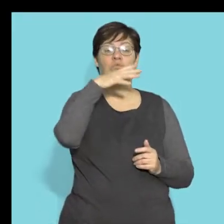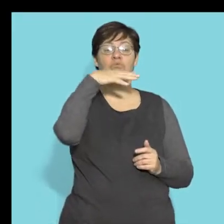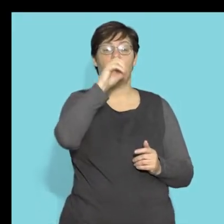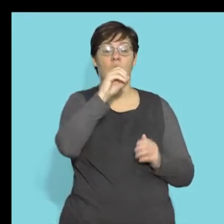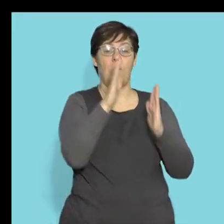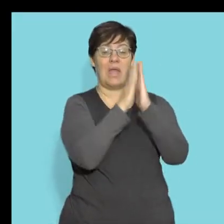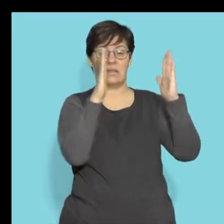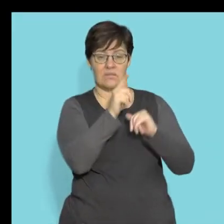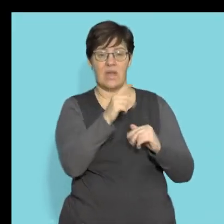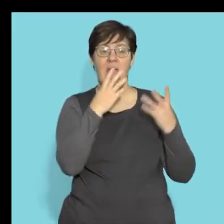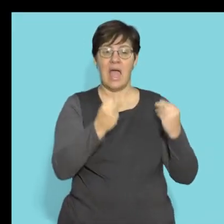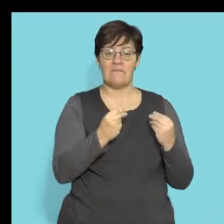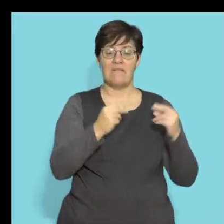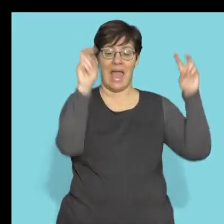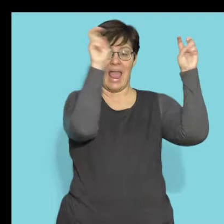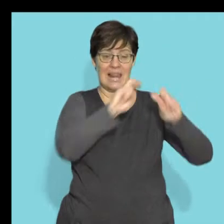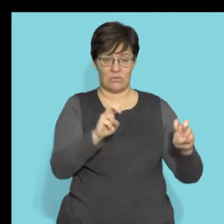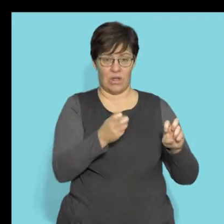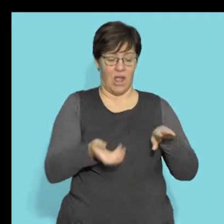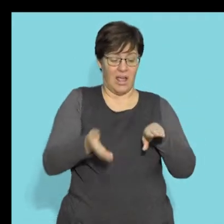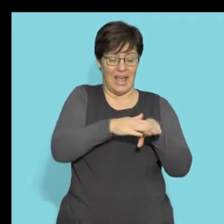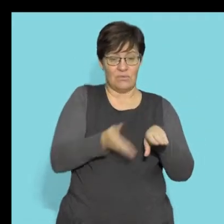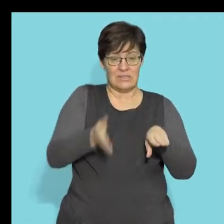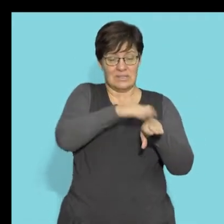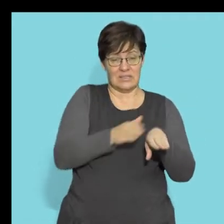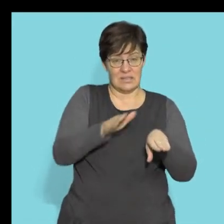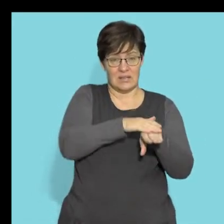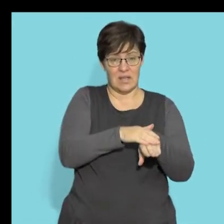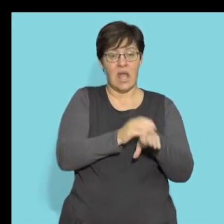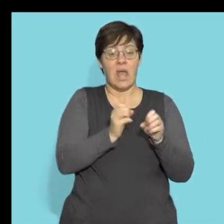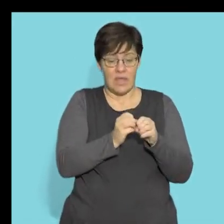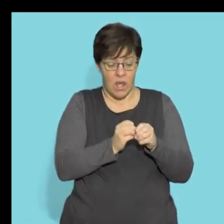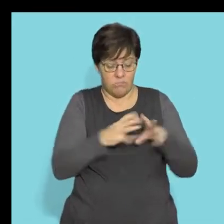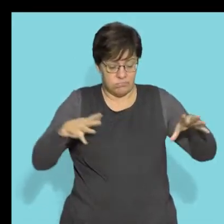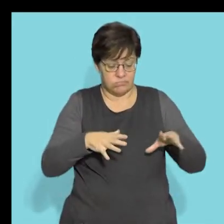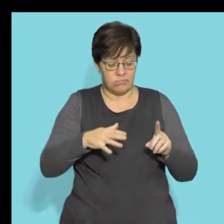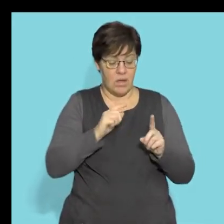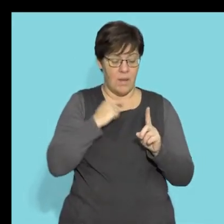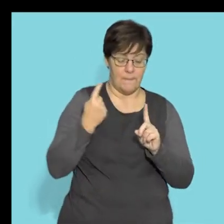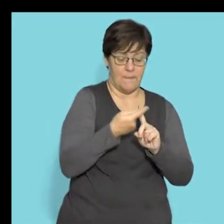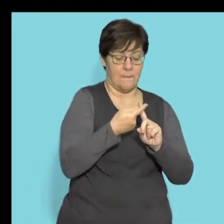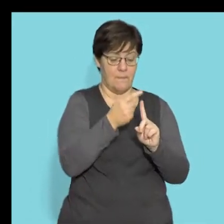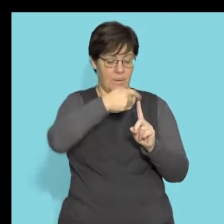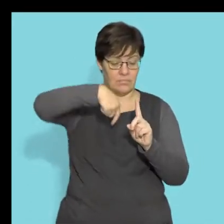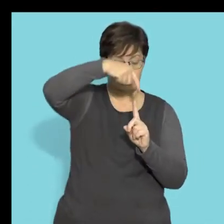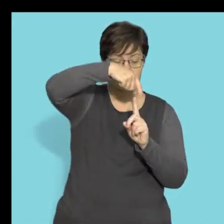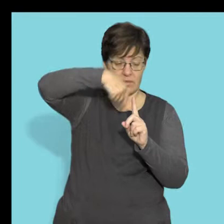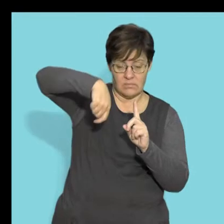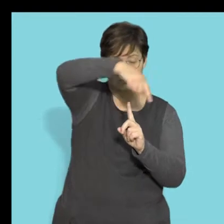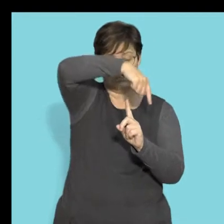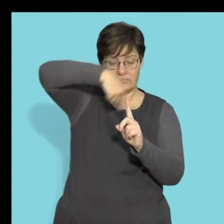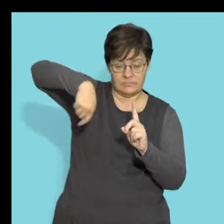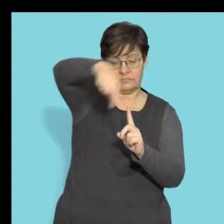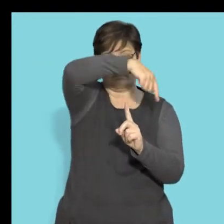remember, electromagnetism dealt with electric current being able to produce a magnetic field. And